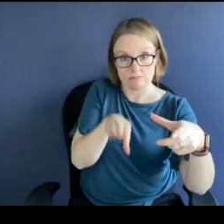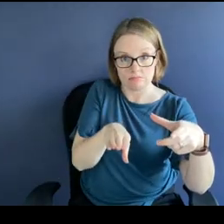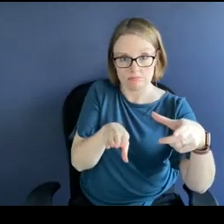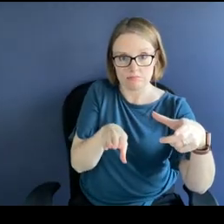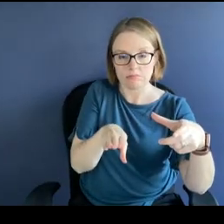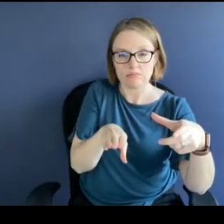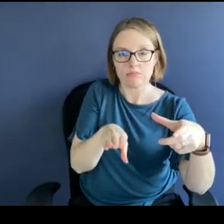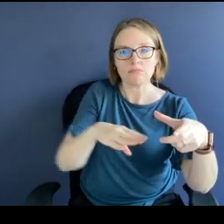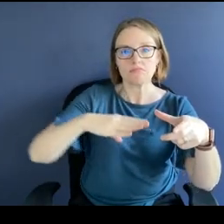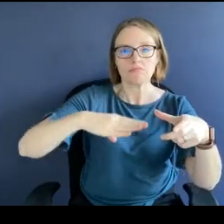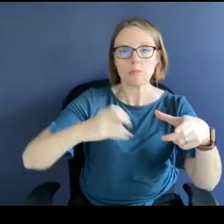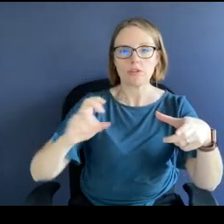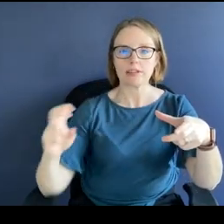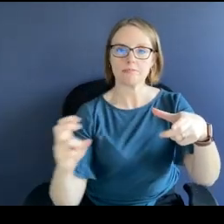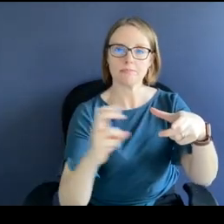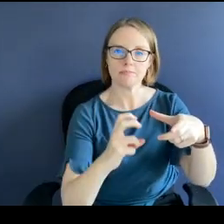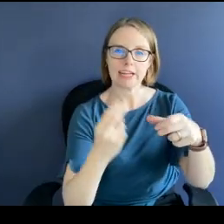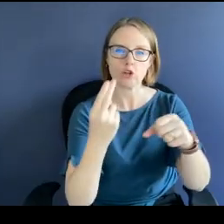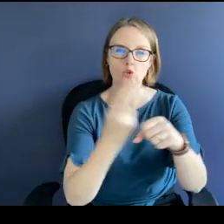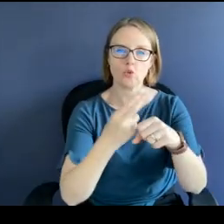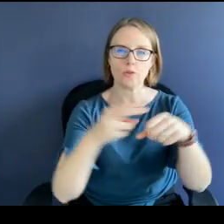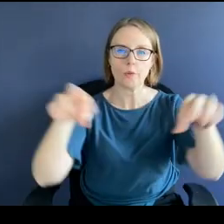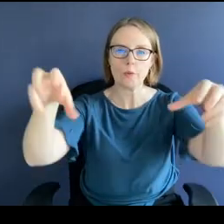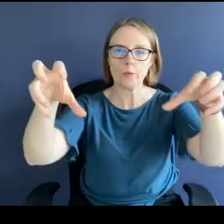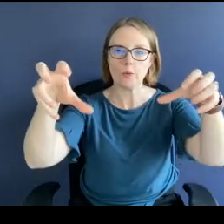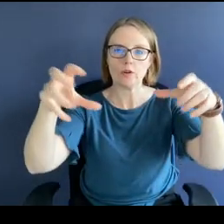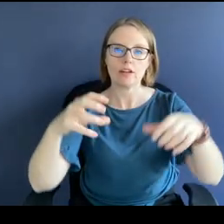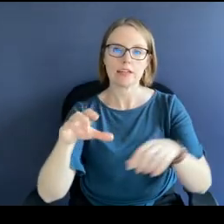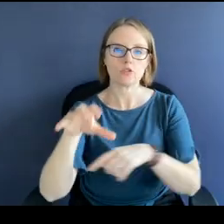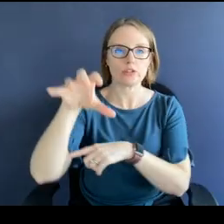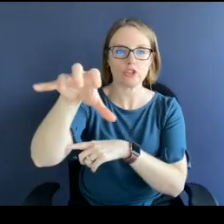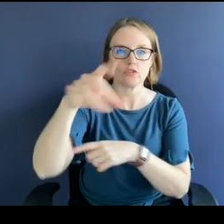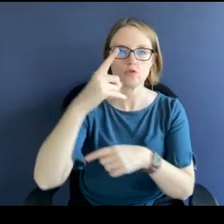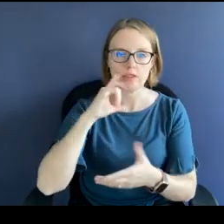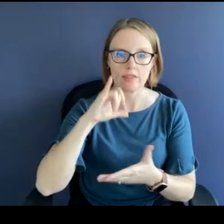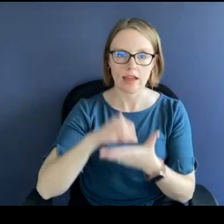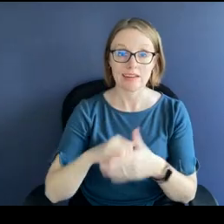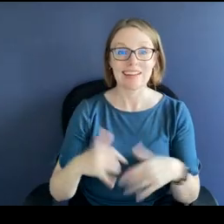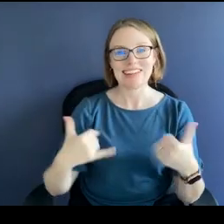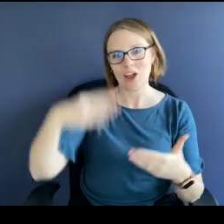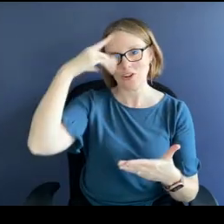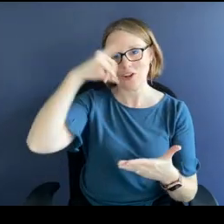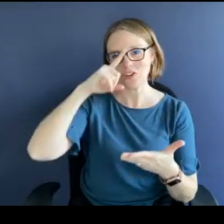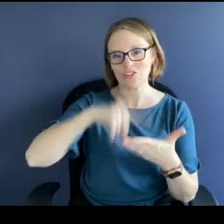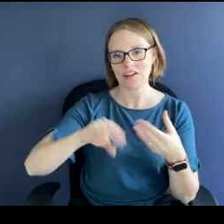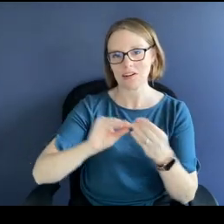And that brings us to Knowledge Check 3.